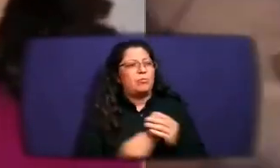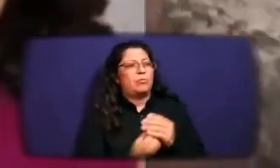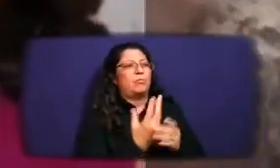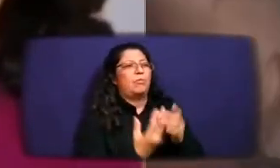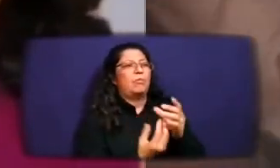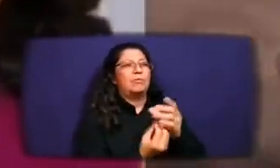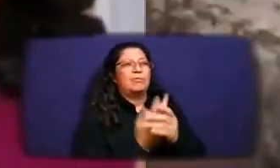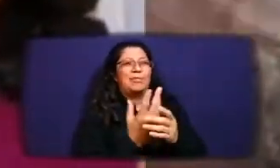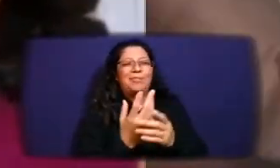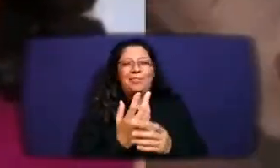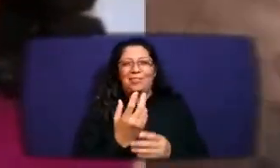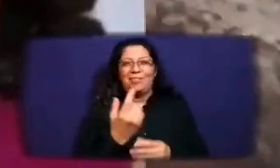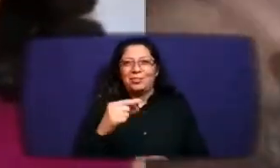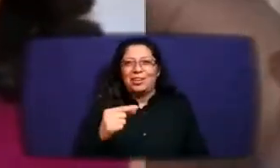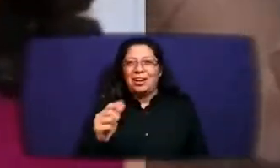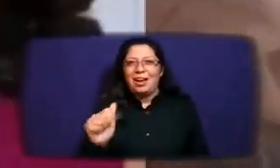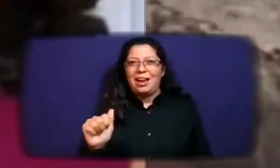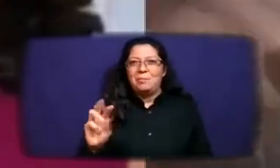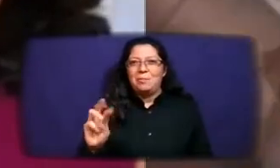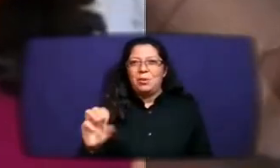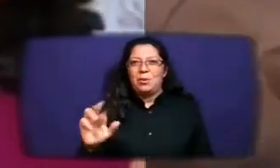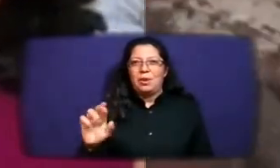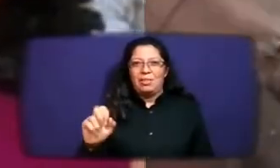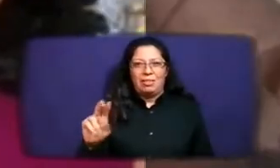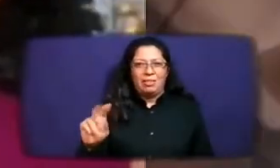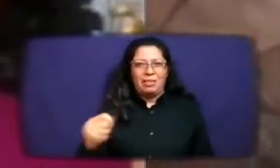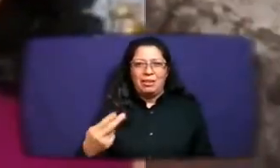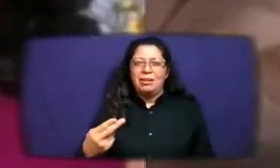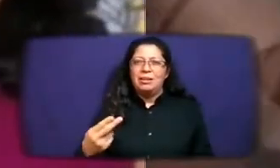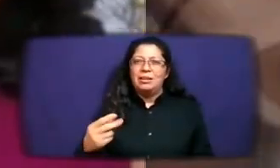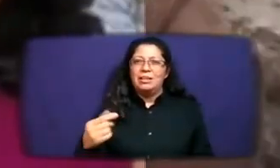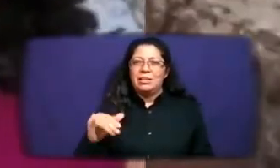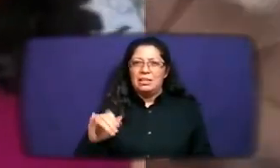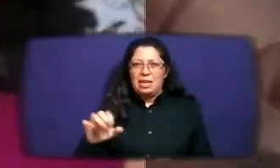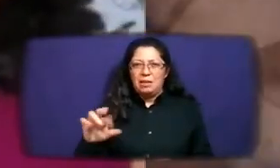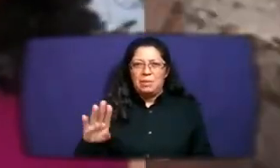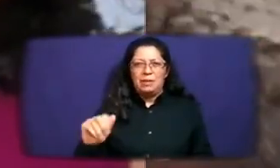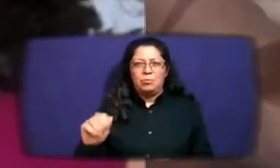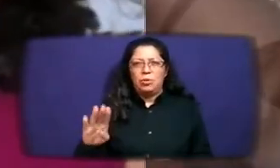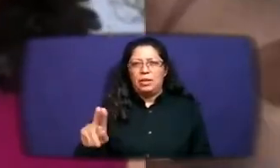green amaranth, yerbabuena, chayote.